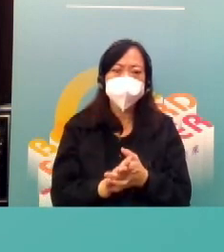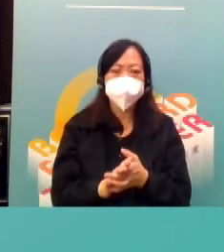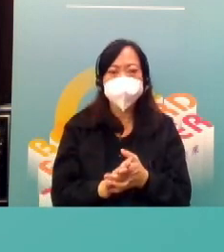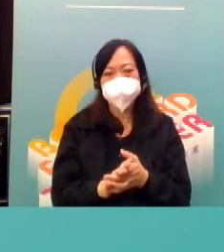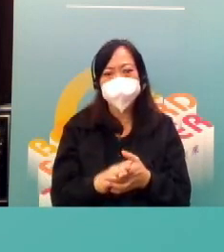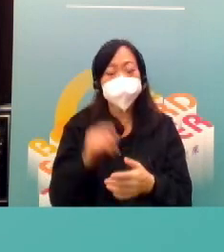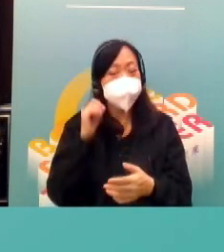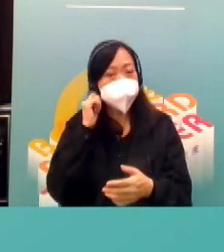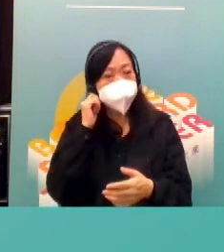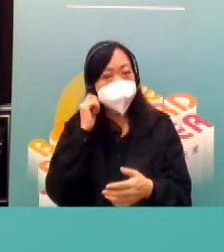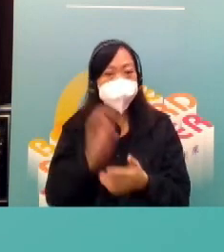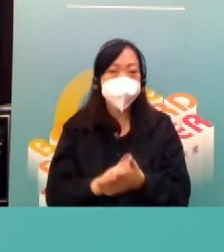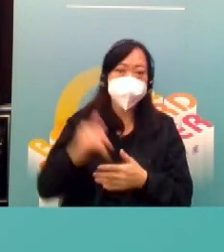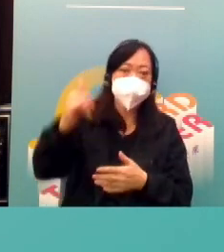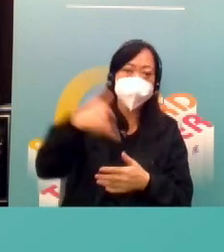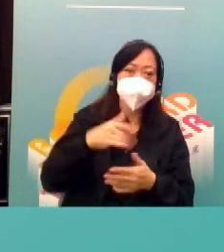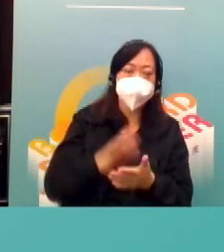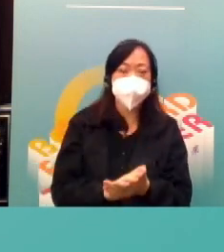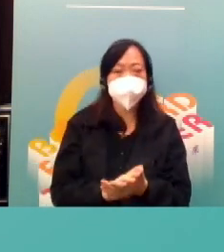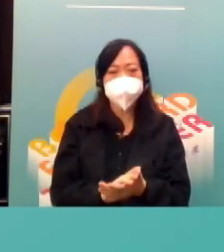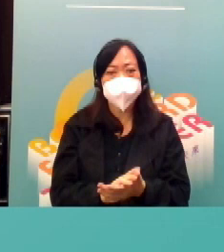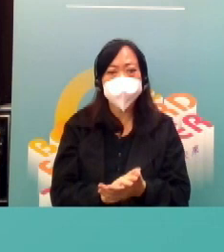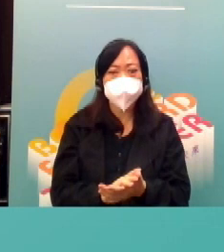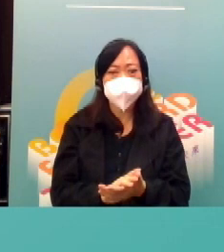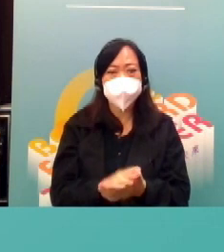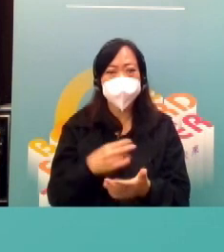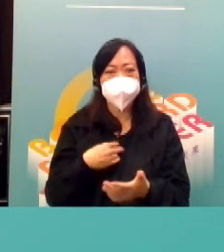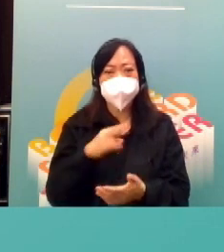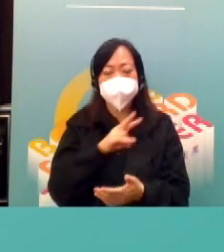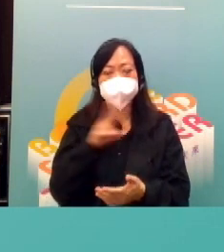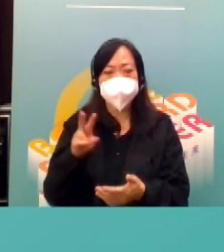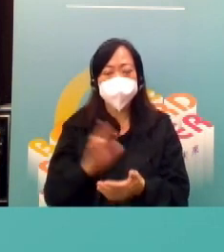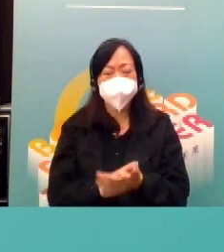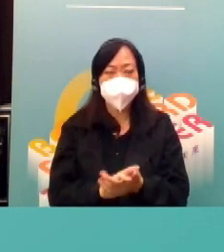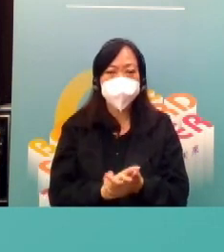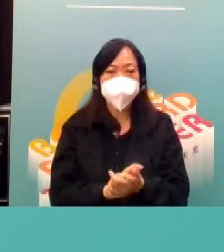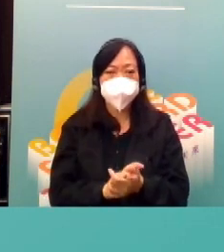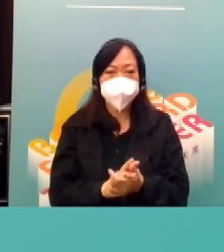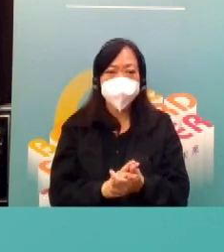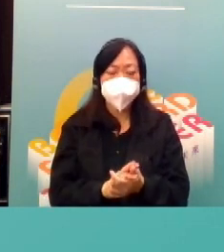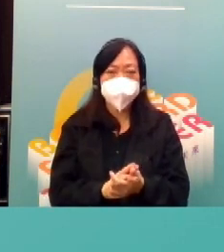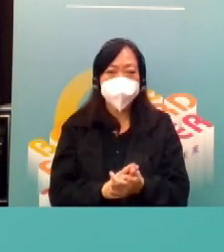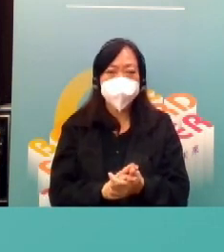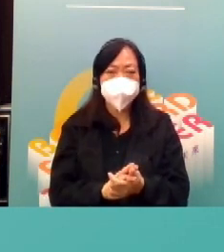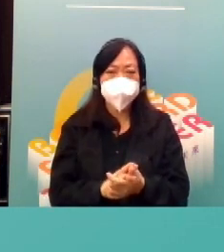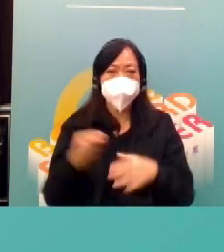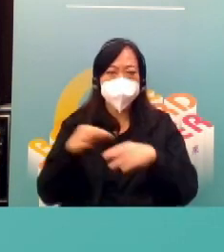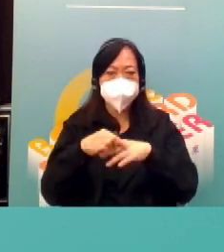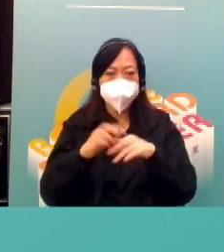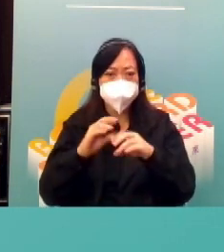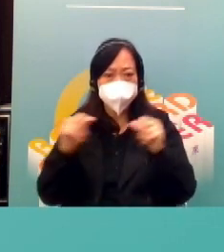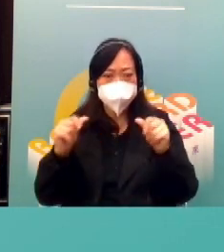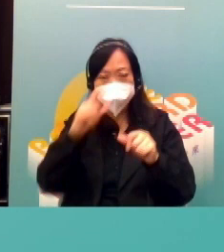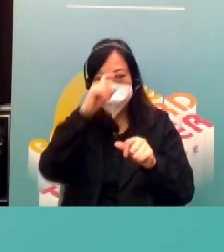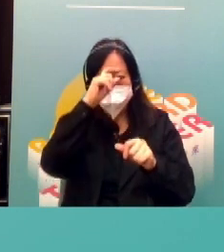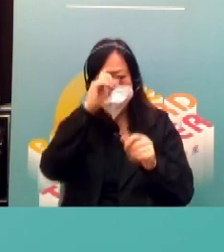they were spending, and it generated those financial records to make them more kind of, if you like, part of the formal economy in many ways. And indeed, we're working,